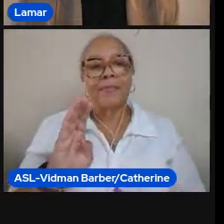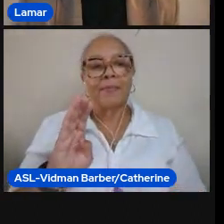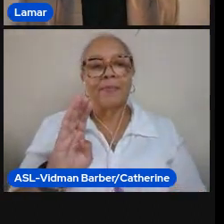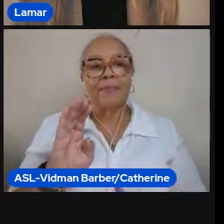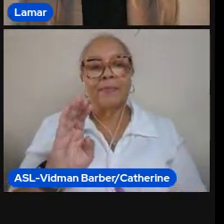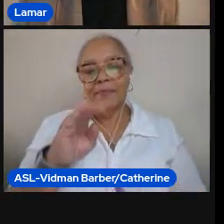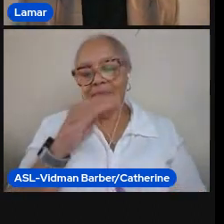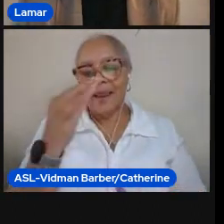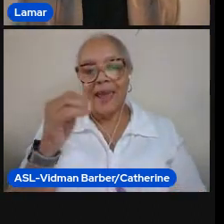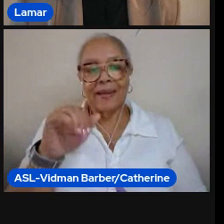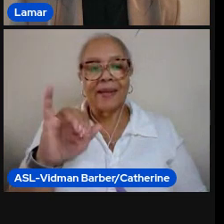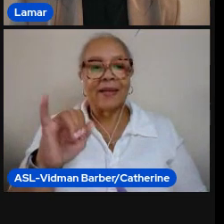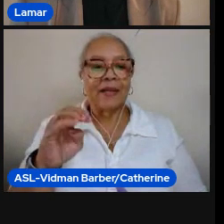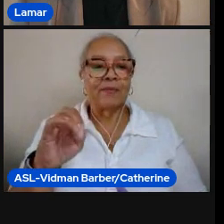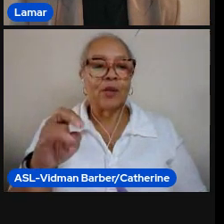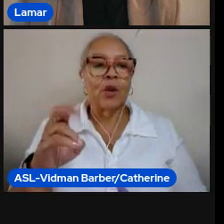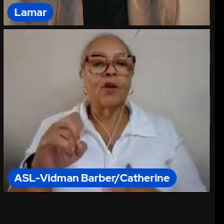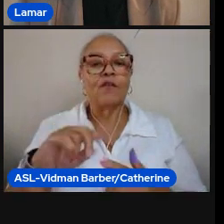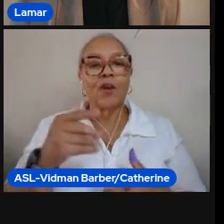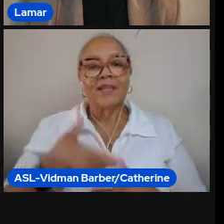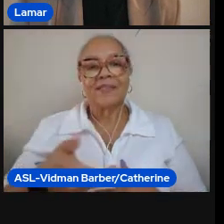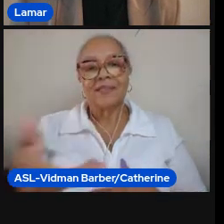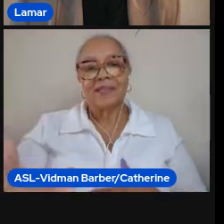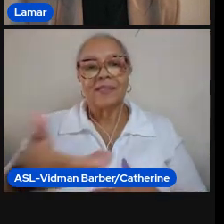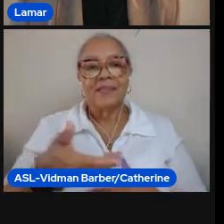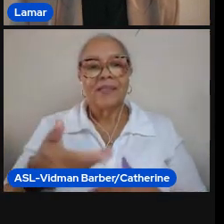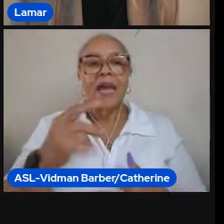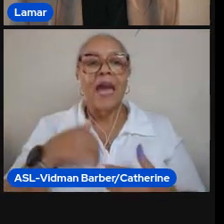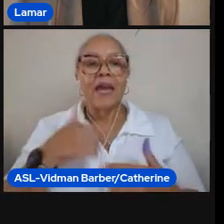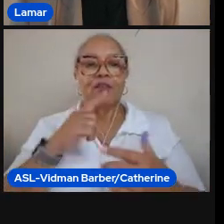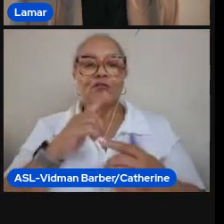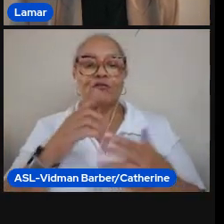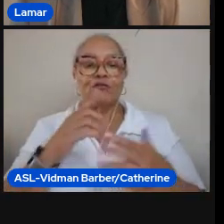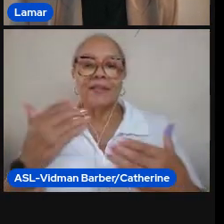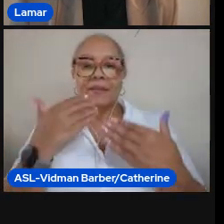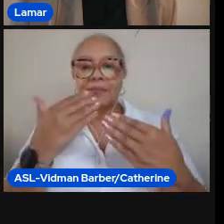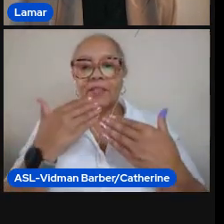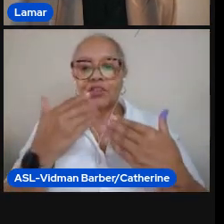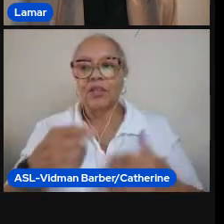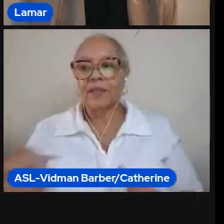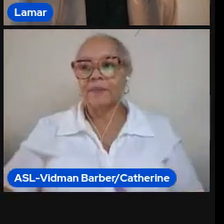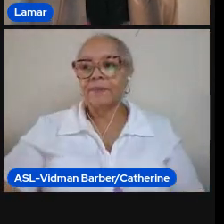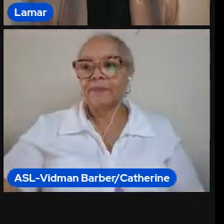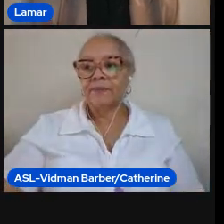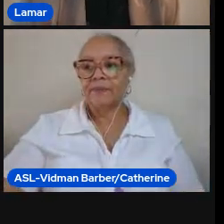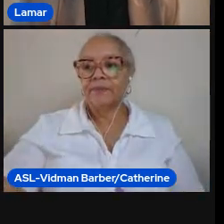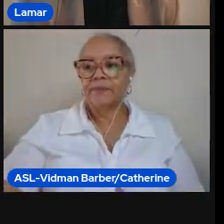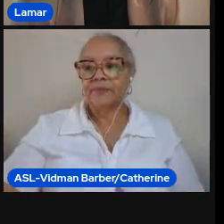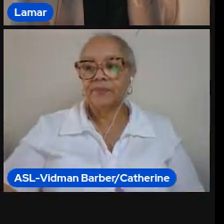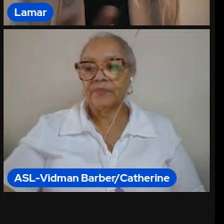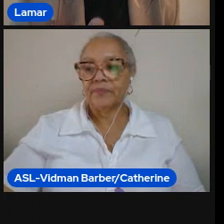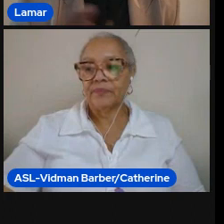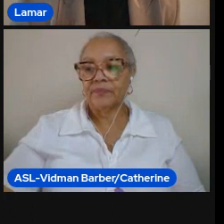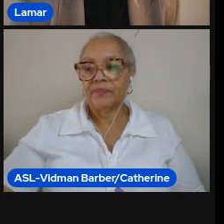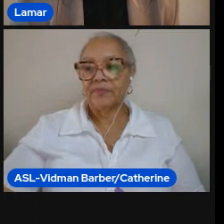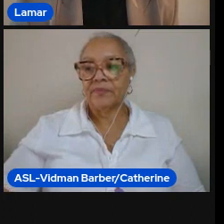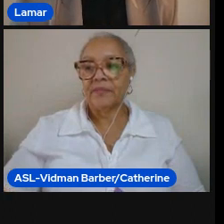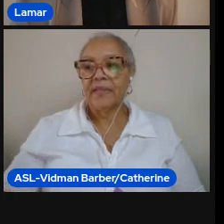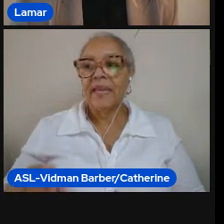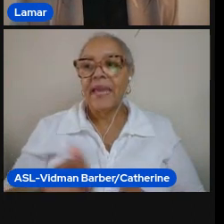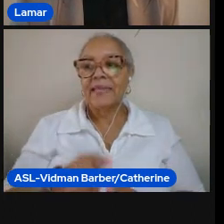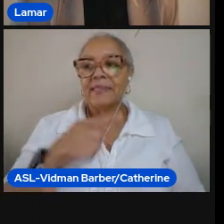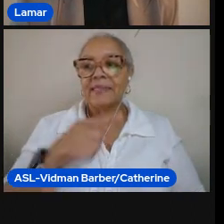this invitation. I greatly appreciate it. Now, as Sian just said, I